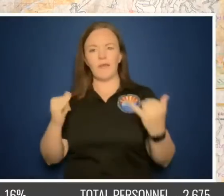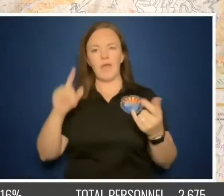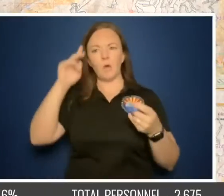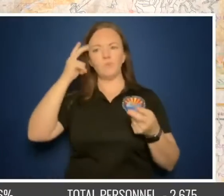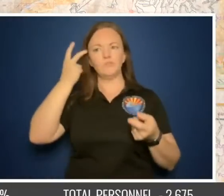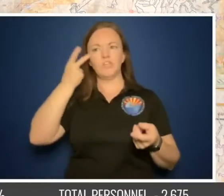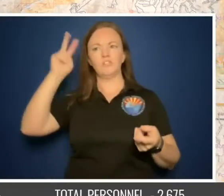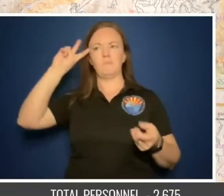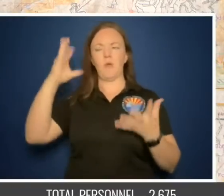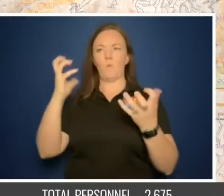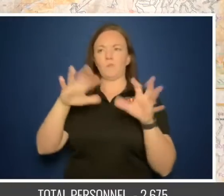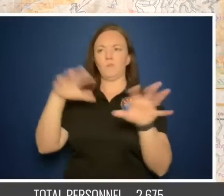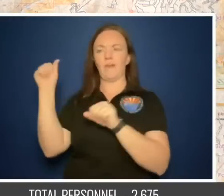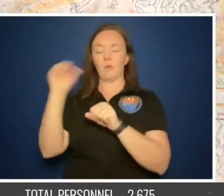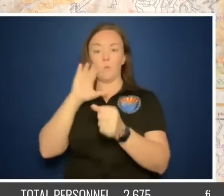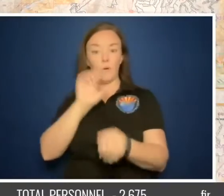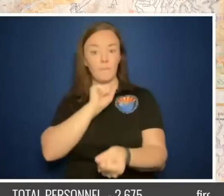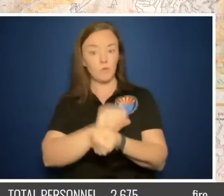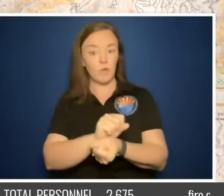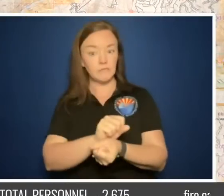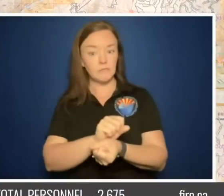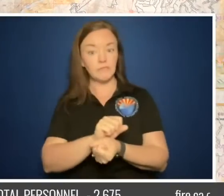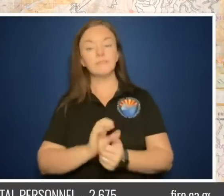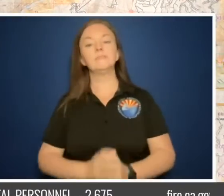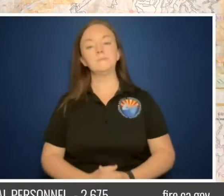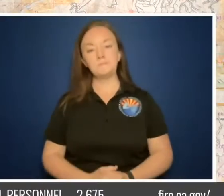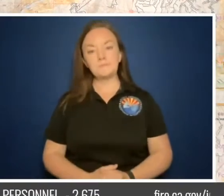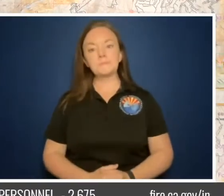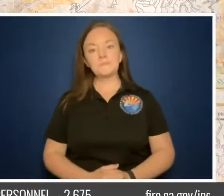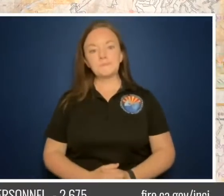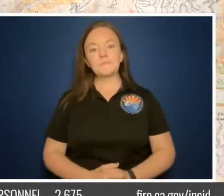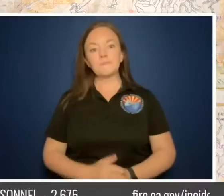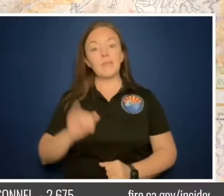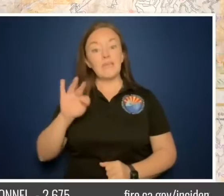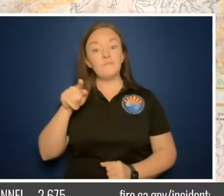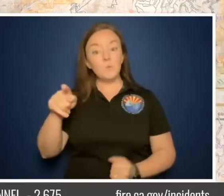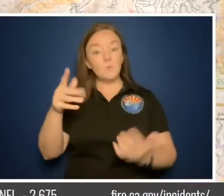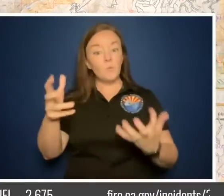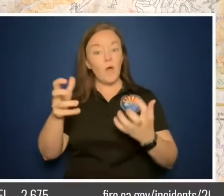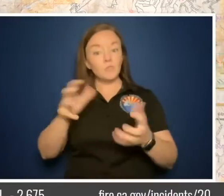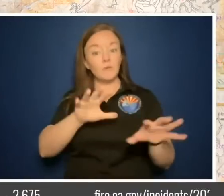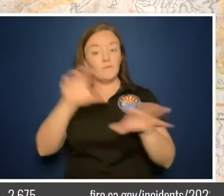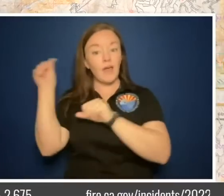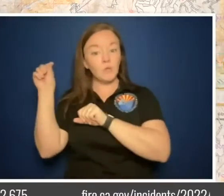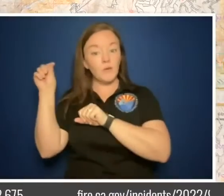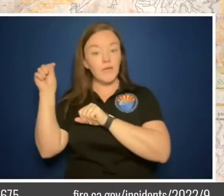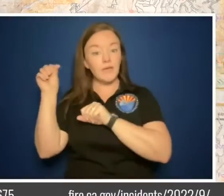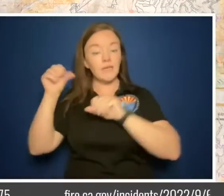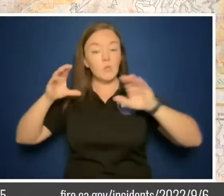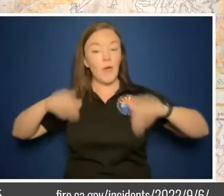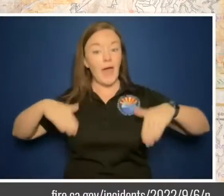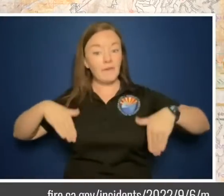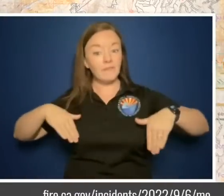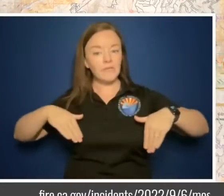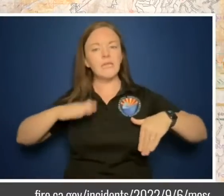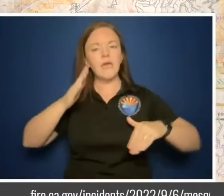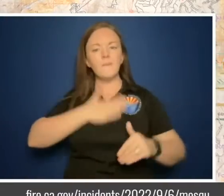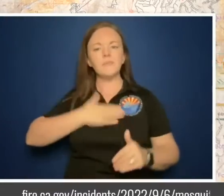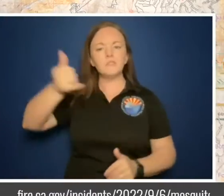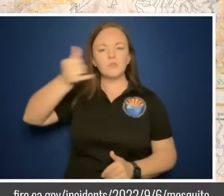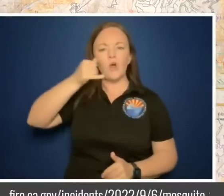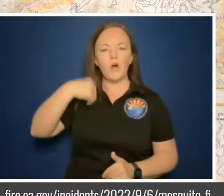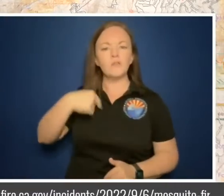If that's for you, you can give us a call and just make sure that you're doing it safely, not through a zone